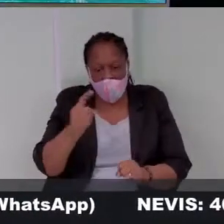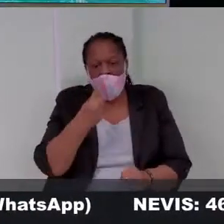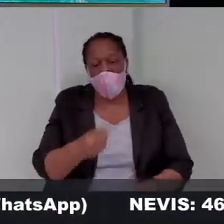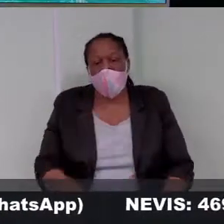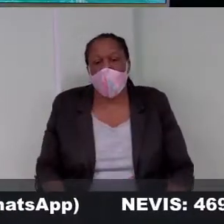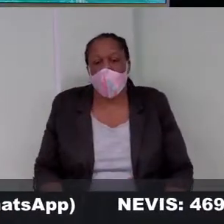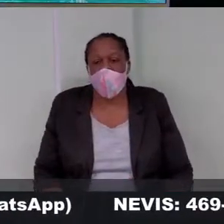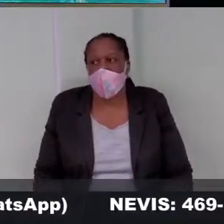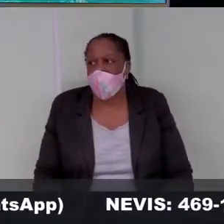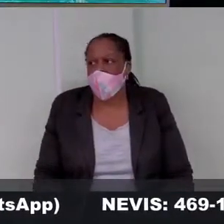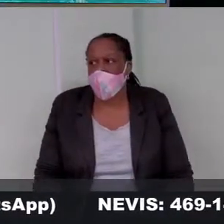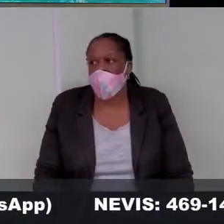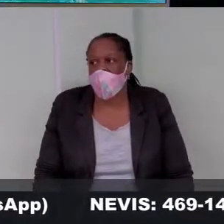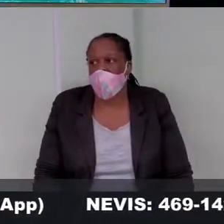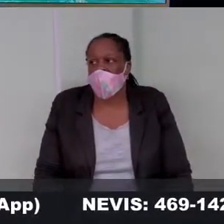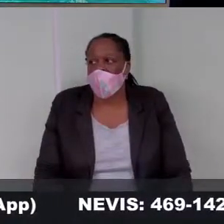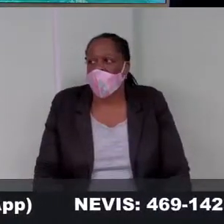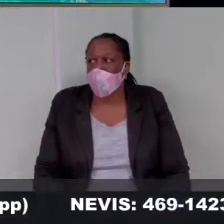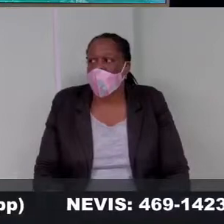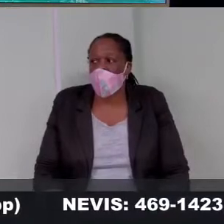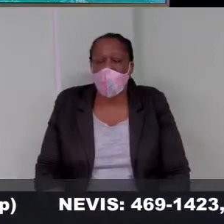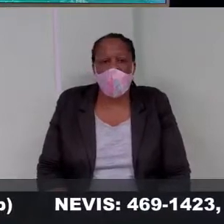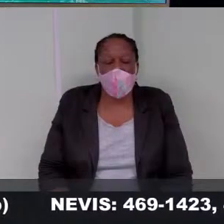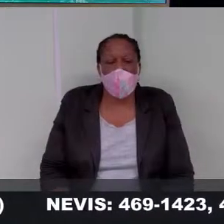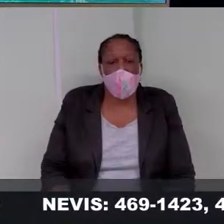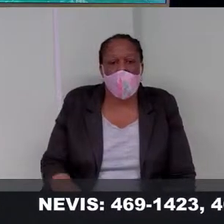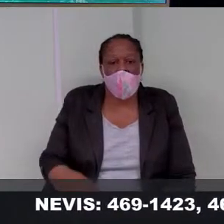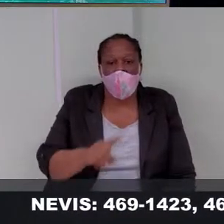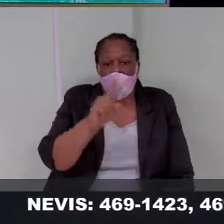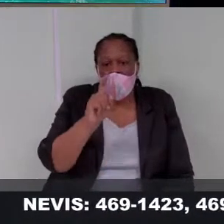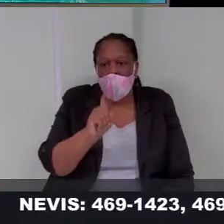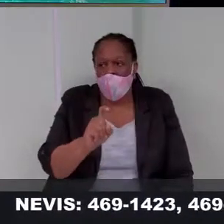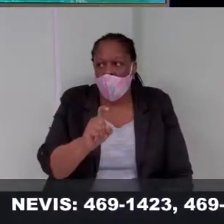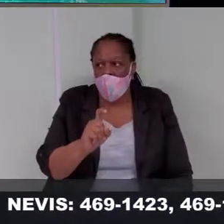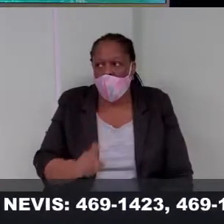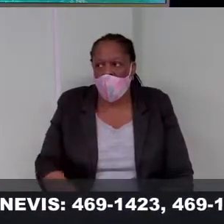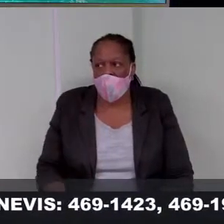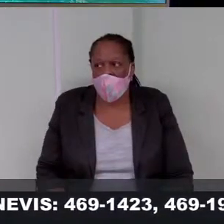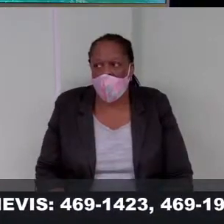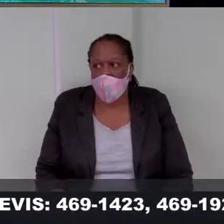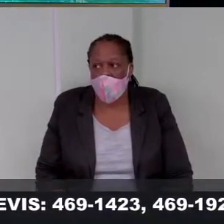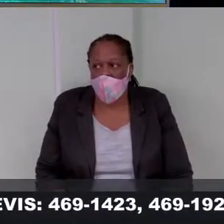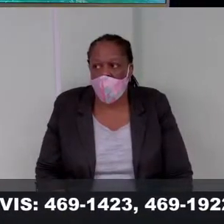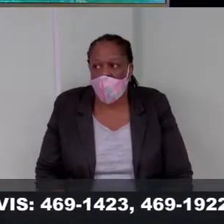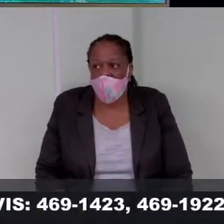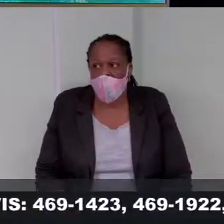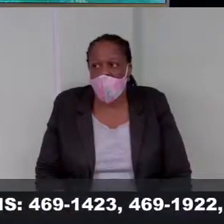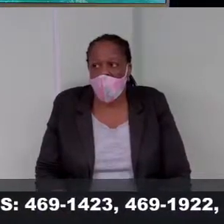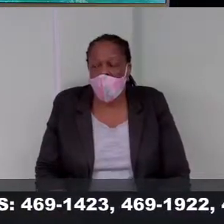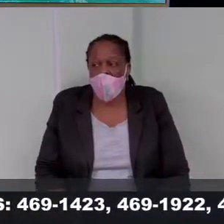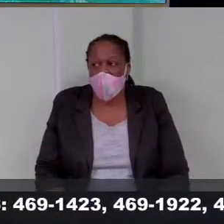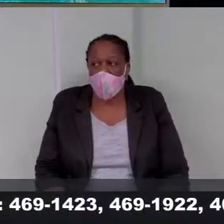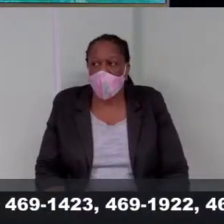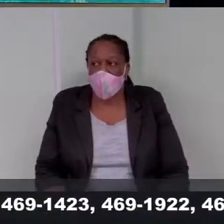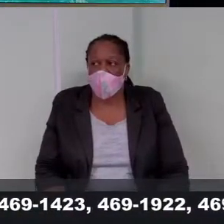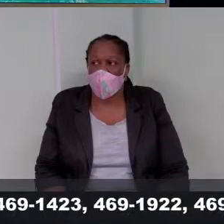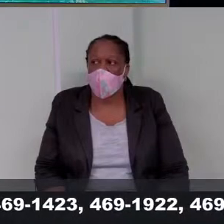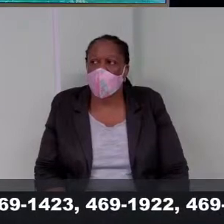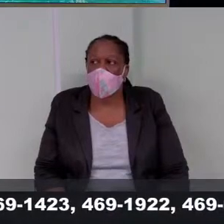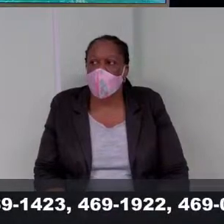second question, yesterday I heard in Parliament a discussion about